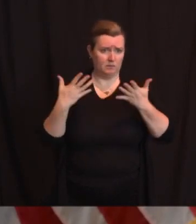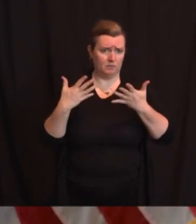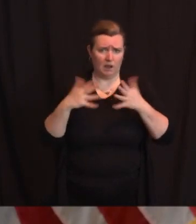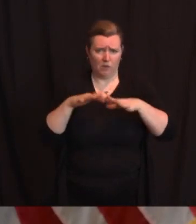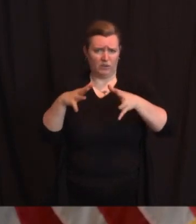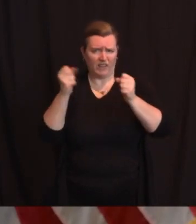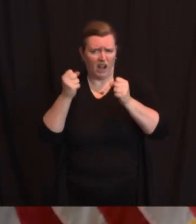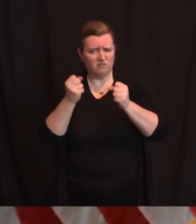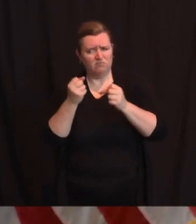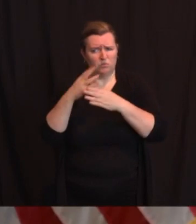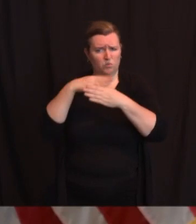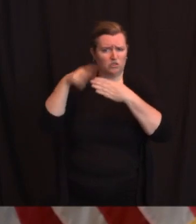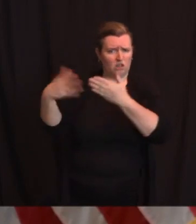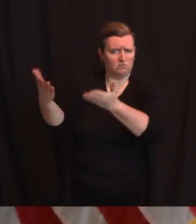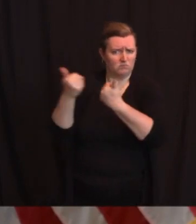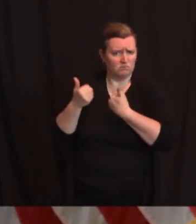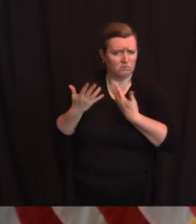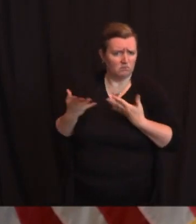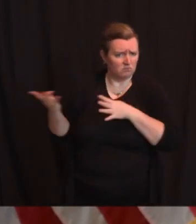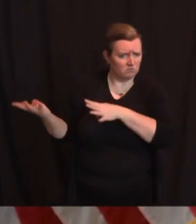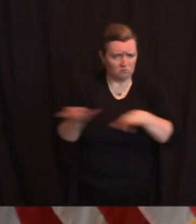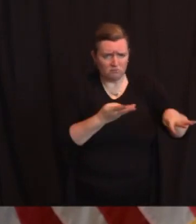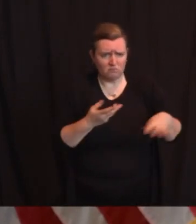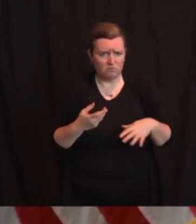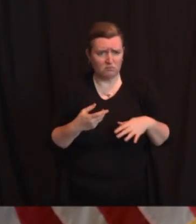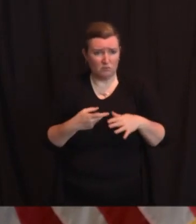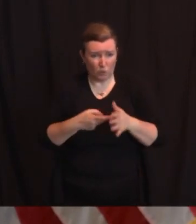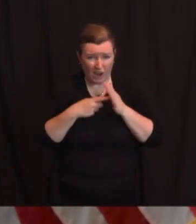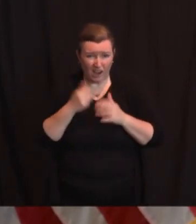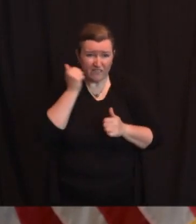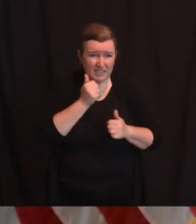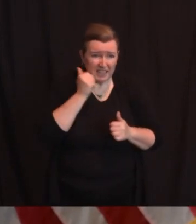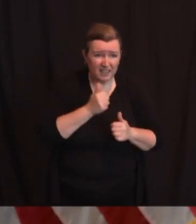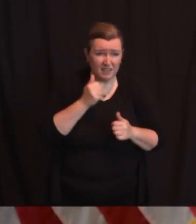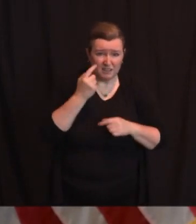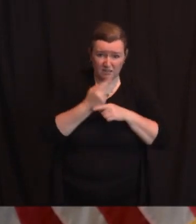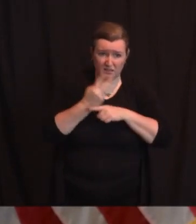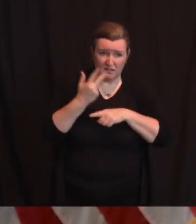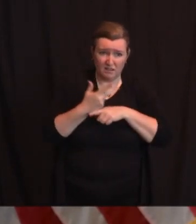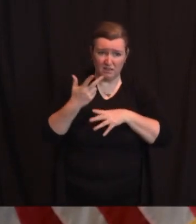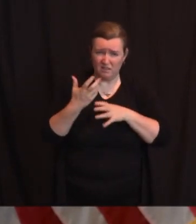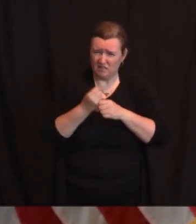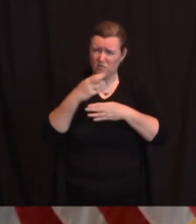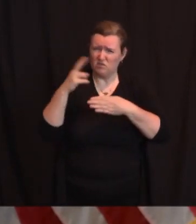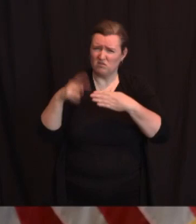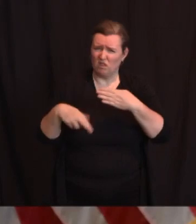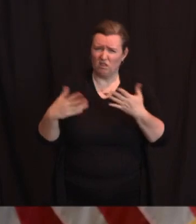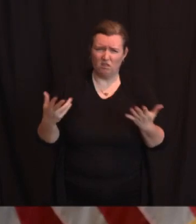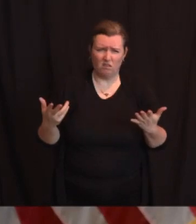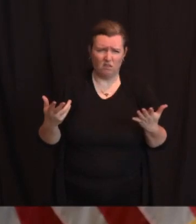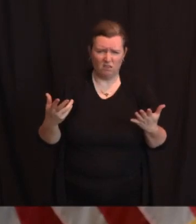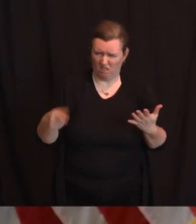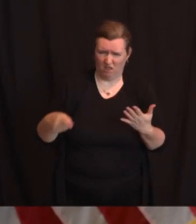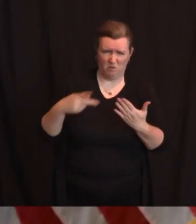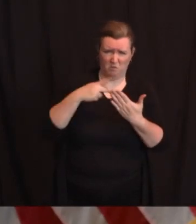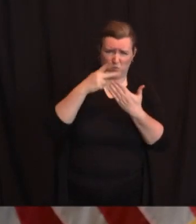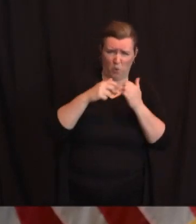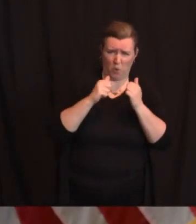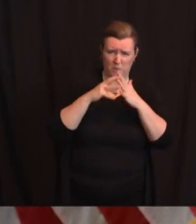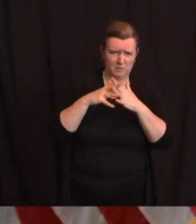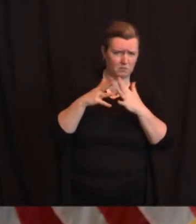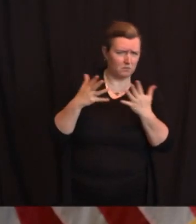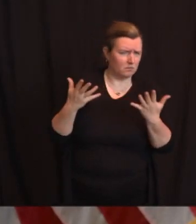to dramatically lower the effectiveness of this program. And the other question that I have is on the contact